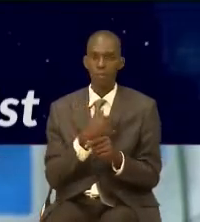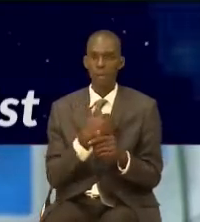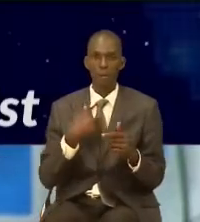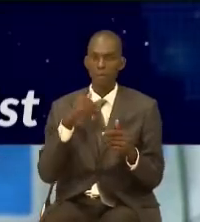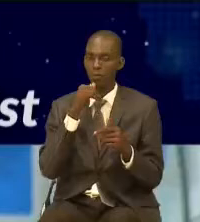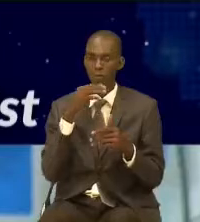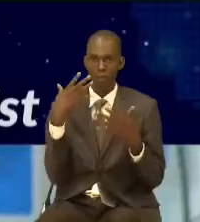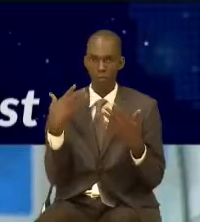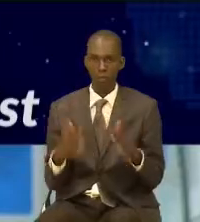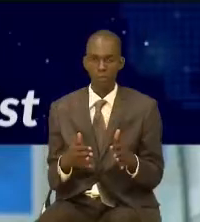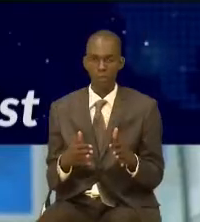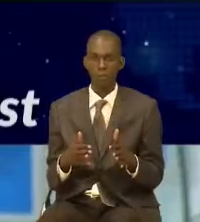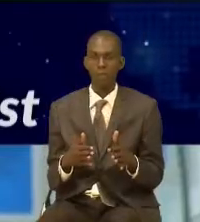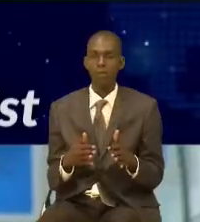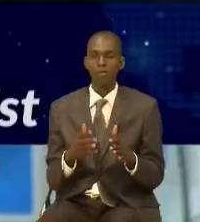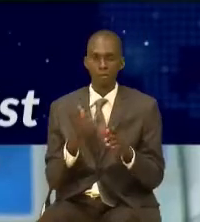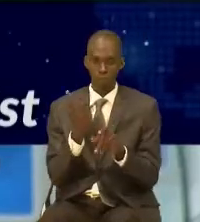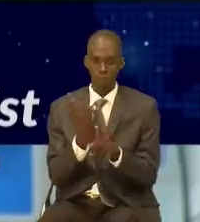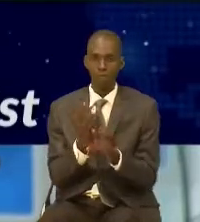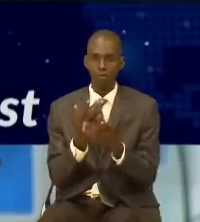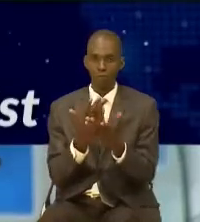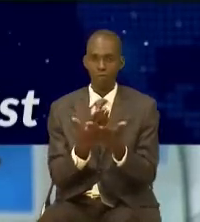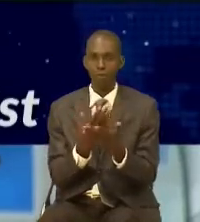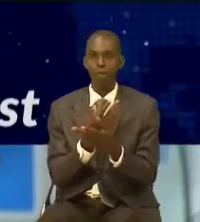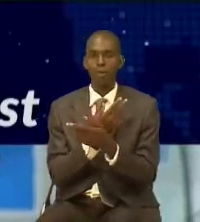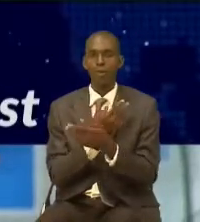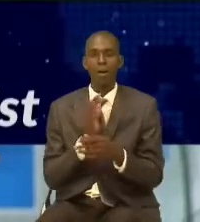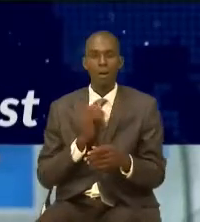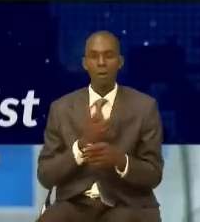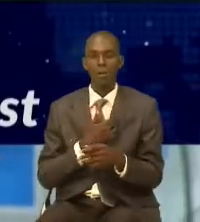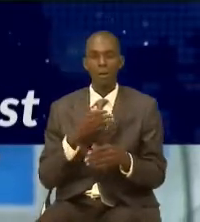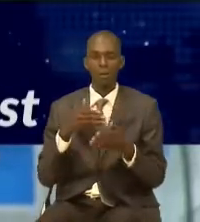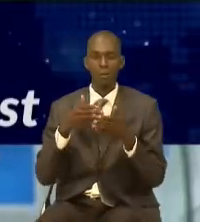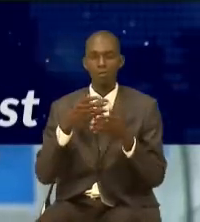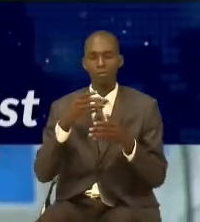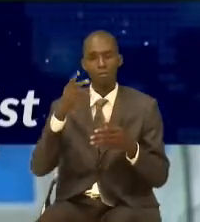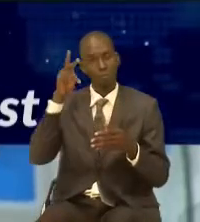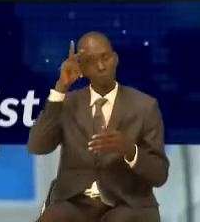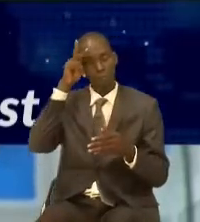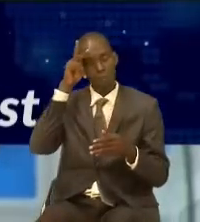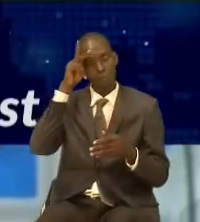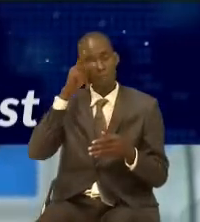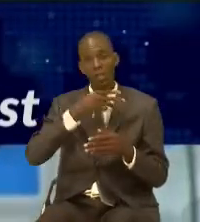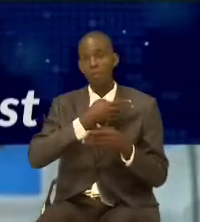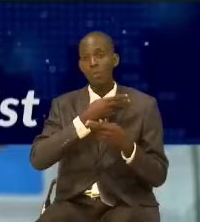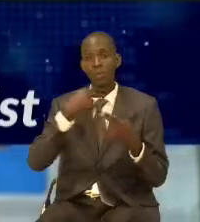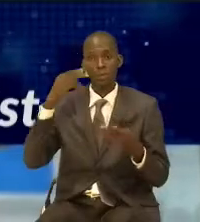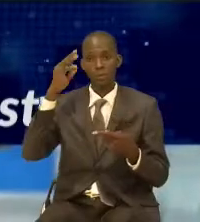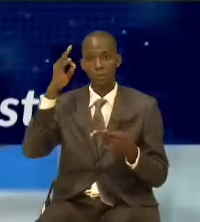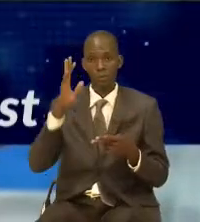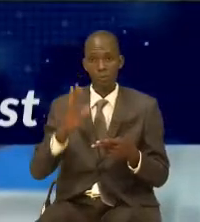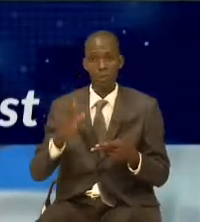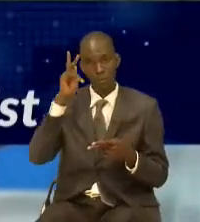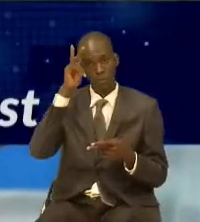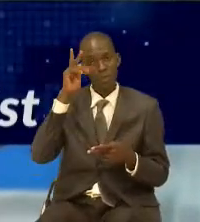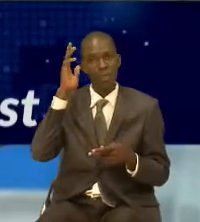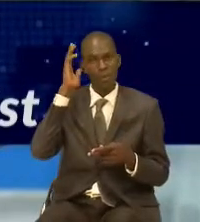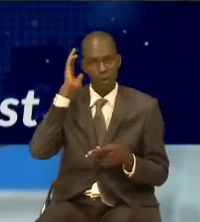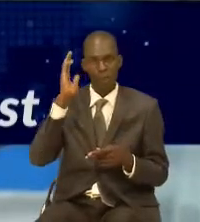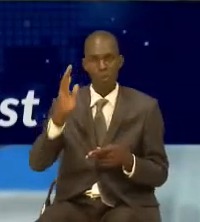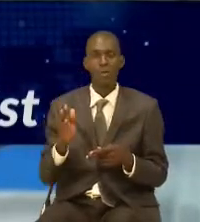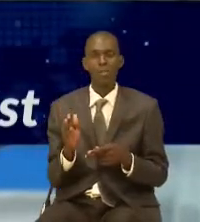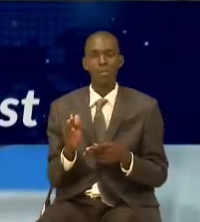and continue to pray this counselling time is prayer time for every other person apart from the